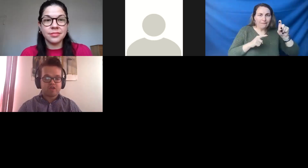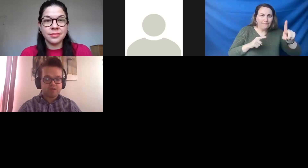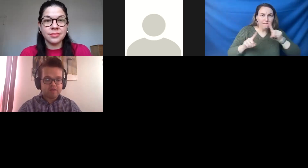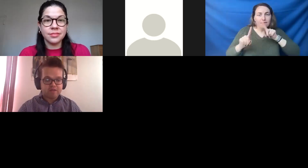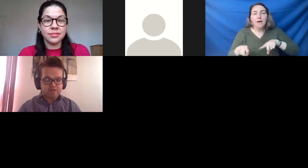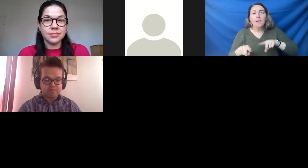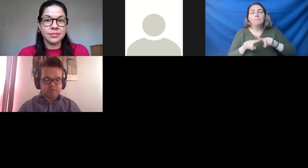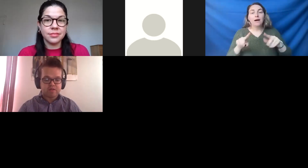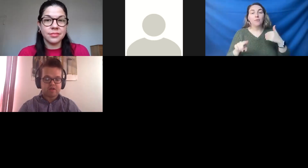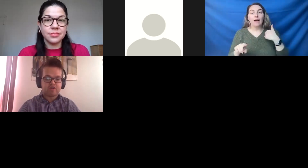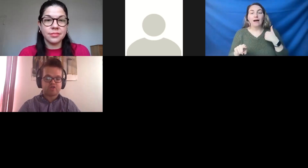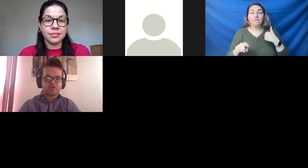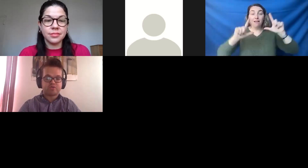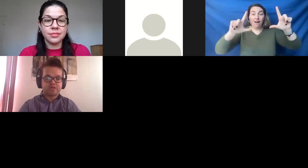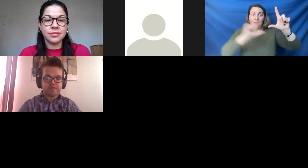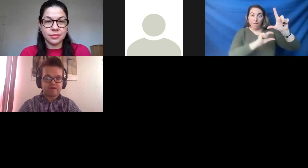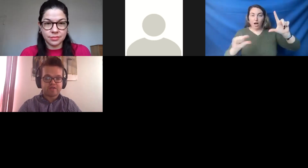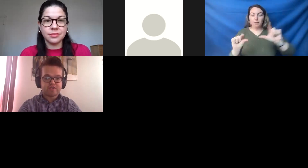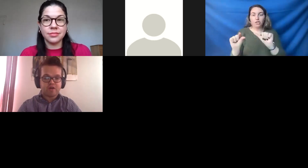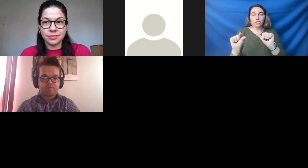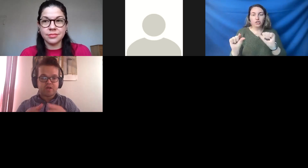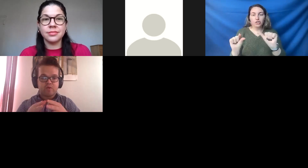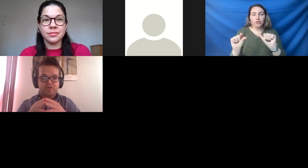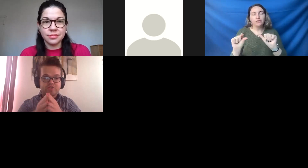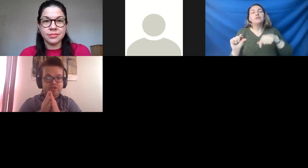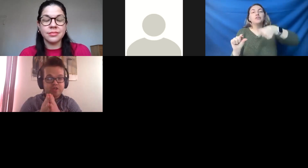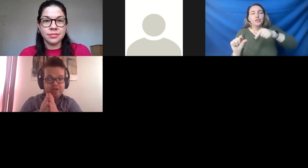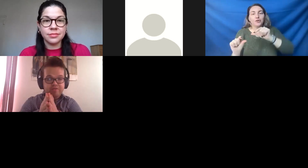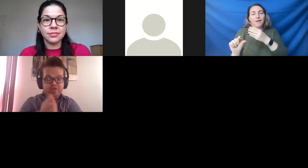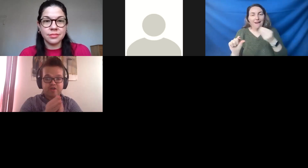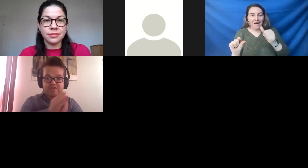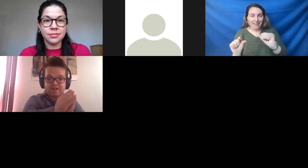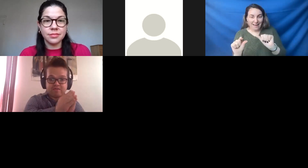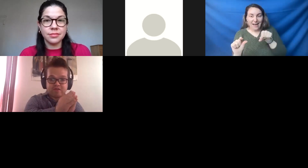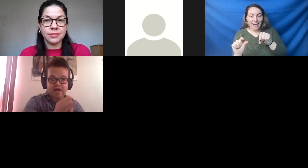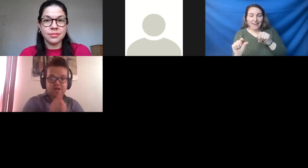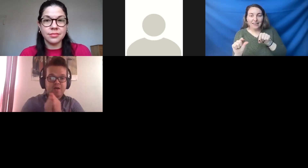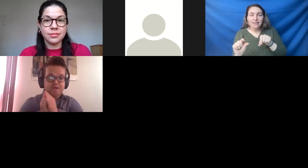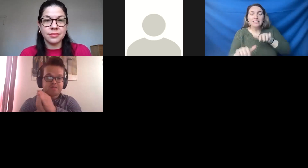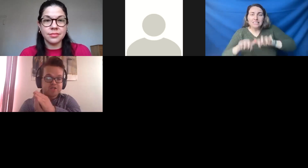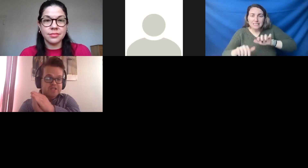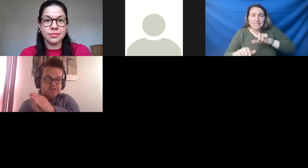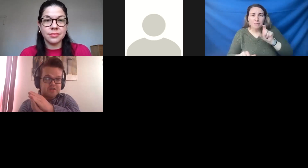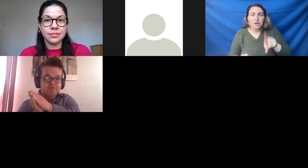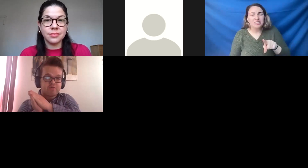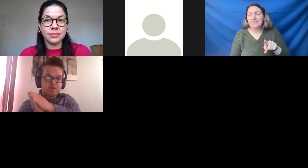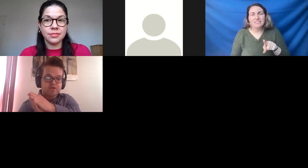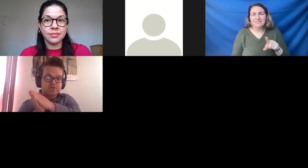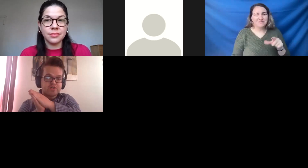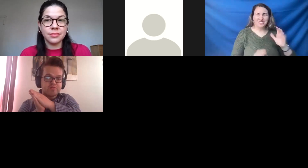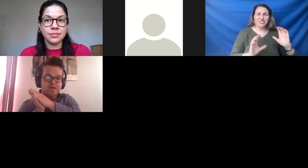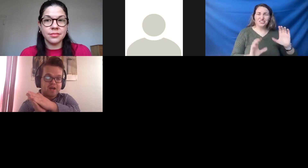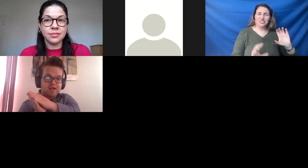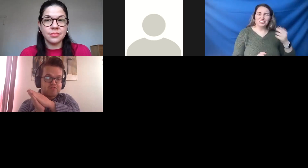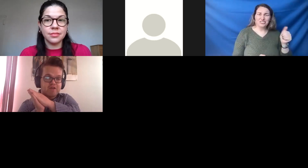is the Q&A feature that I encourage you to take advantage of. Putting questions in the Q&A feature instead of the chat makes it much easier for your question